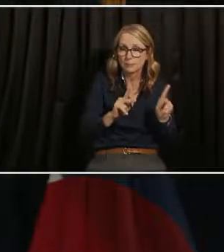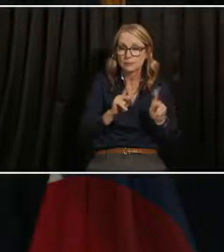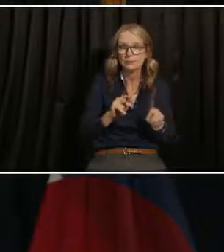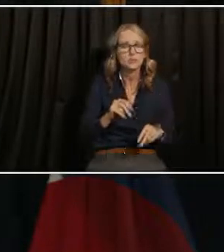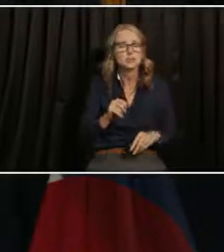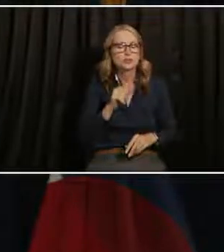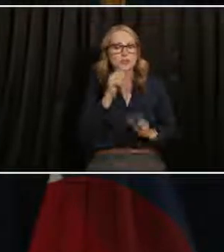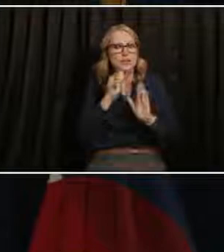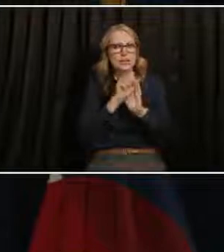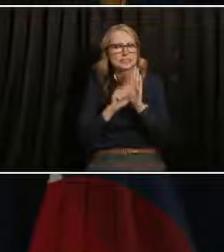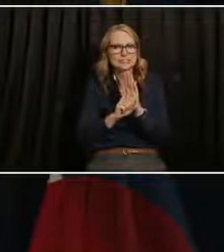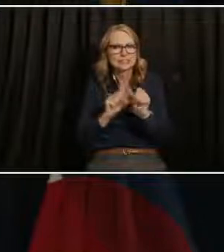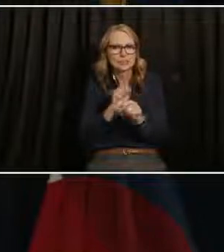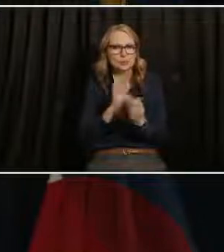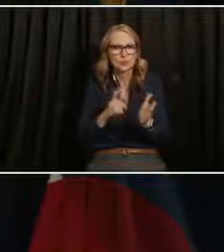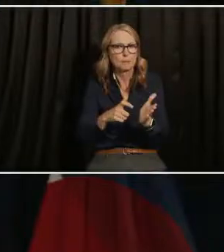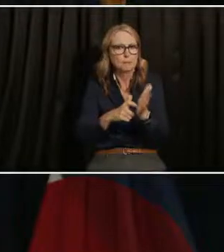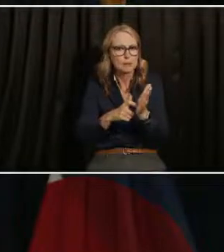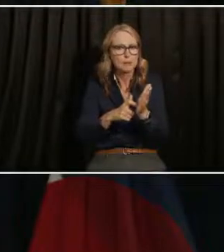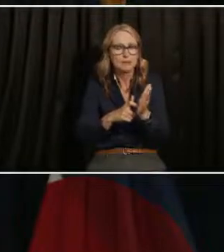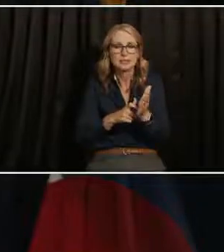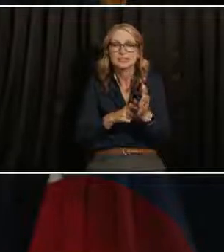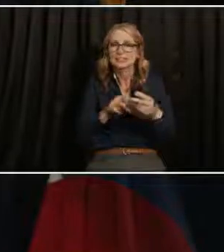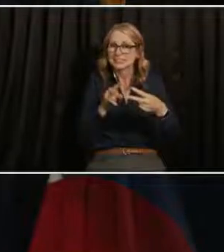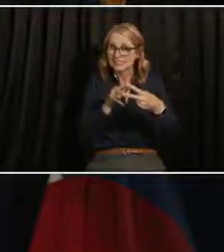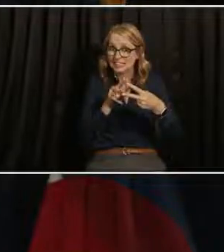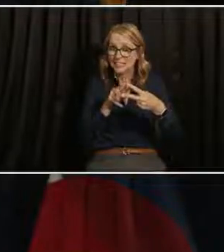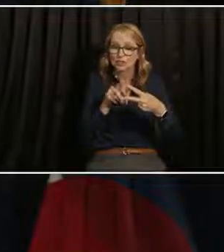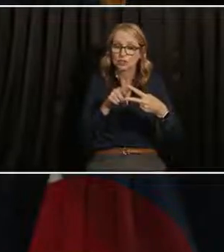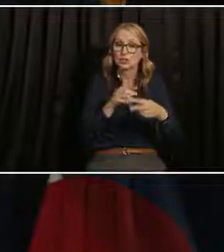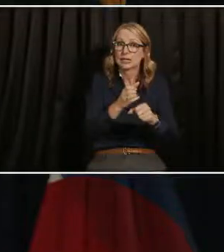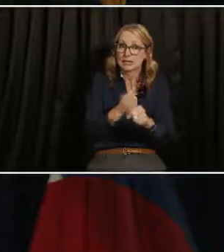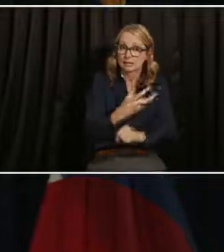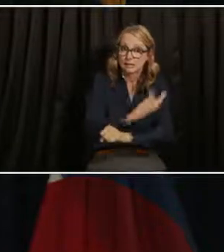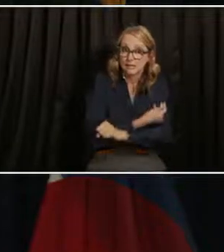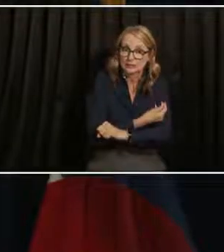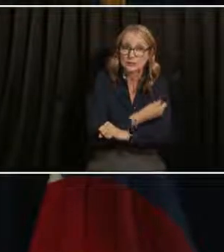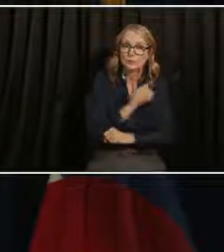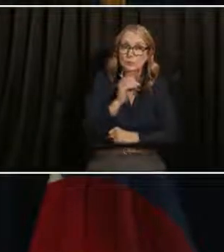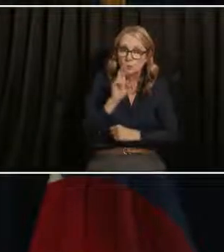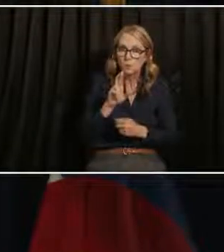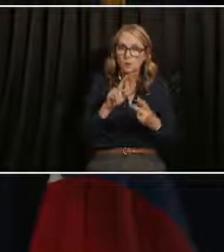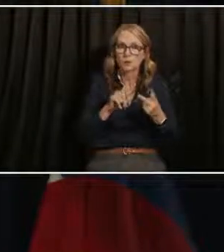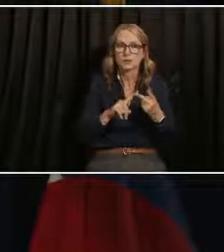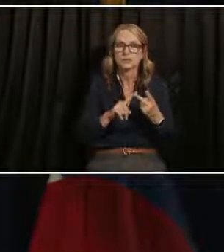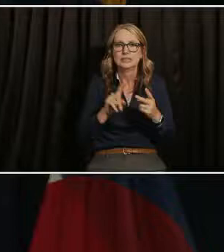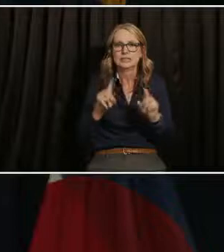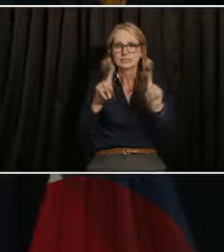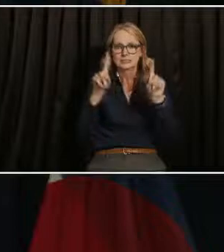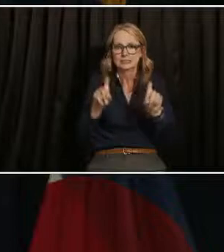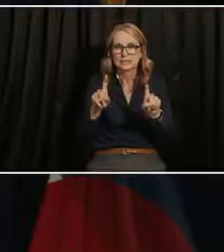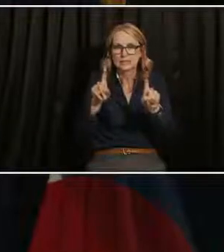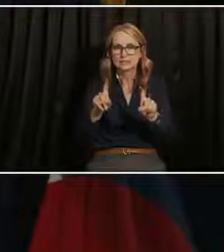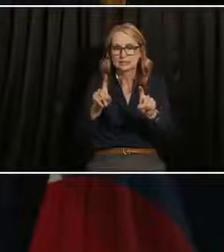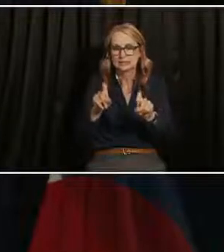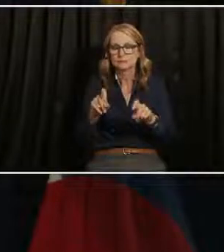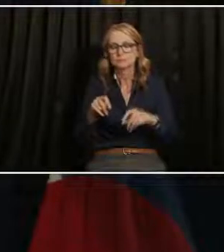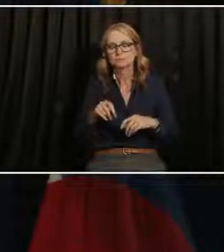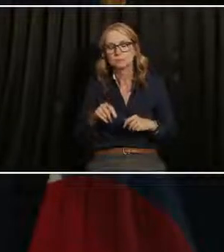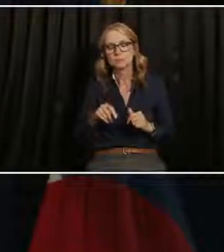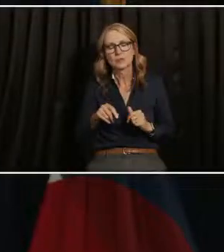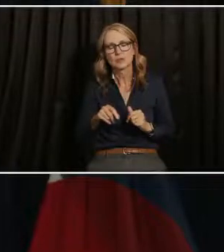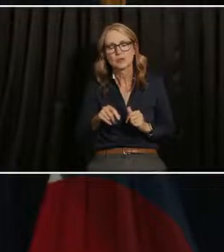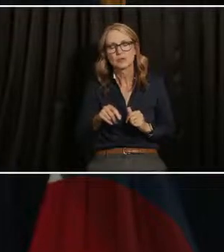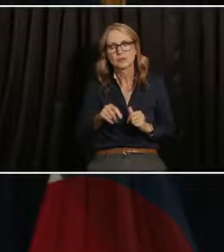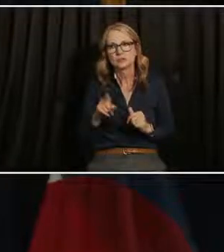They can either get vaccinated or be tested. And there are some state workers that have a custodial relationship with others, like our prison guards,